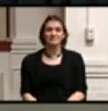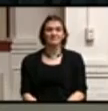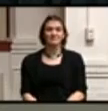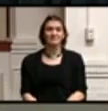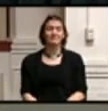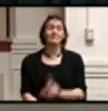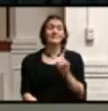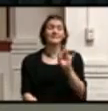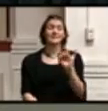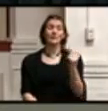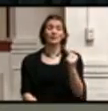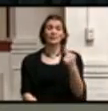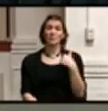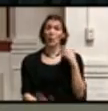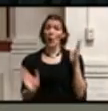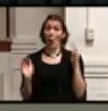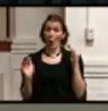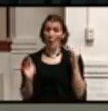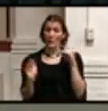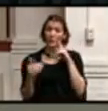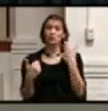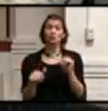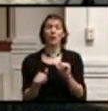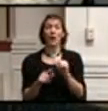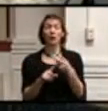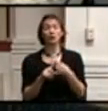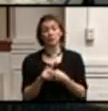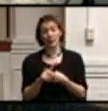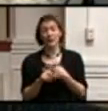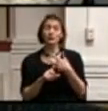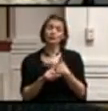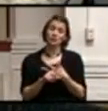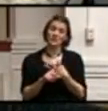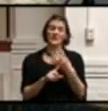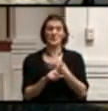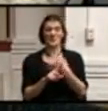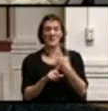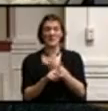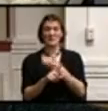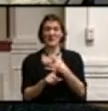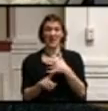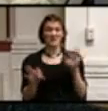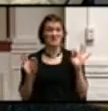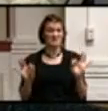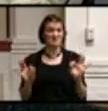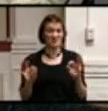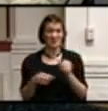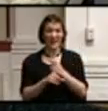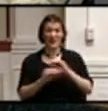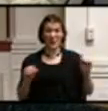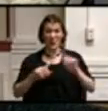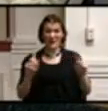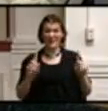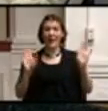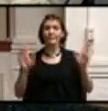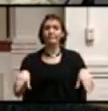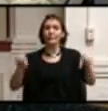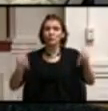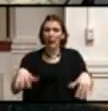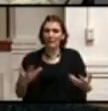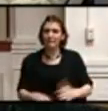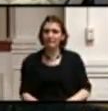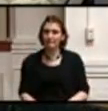And hopefully we'll find after 2 or 3 or 6 months that it isn't making any difference and we should stop, just like happened 13 years